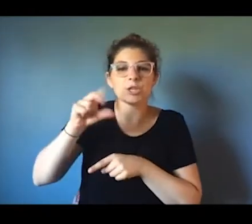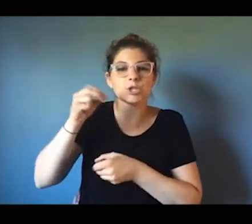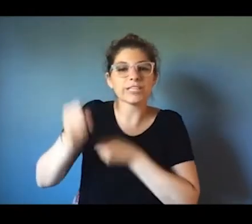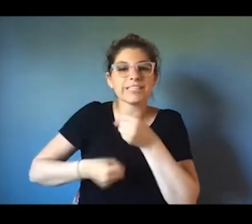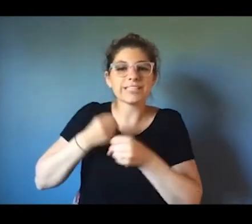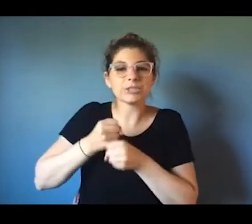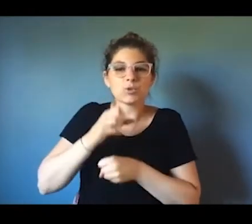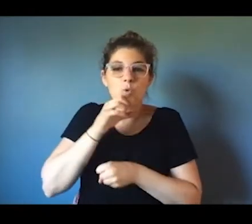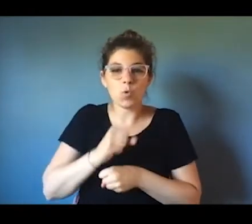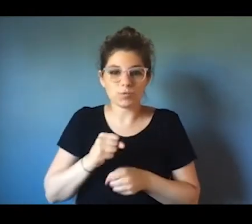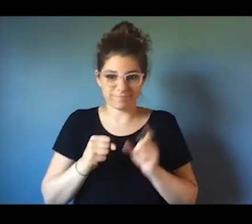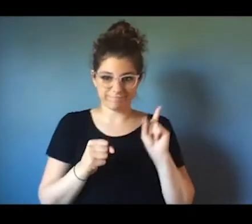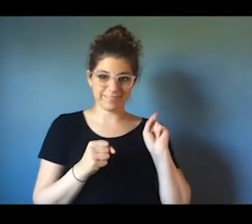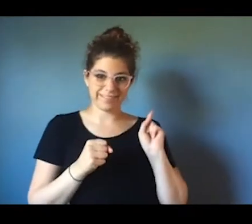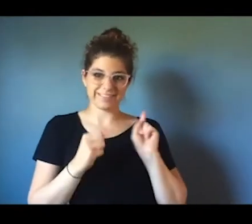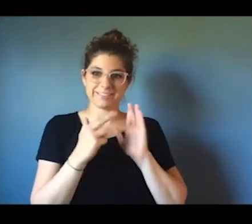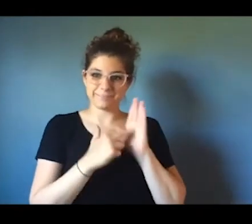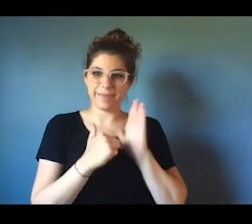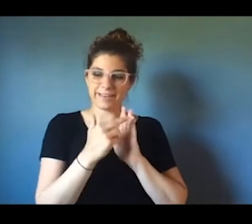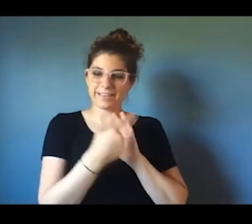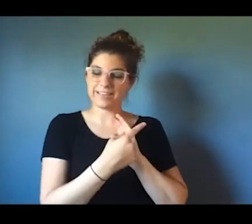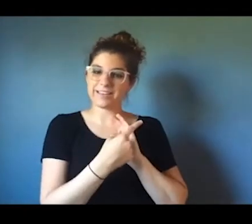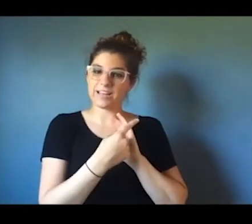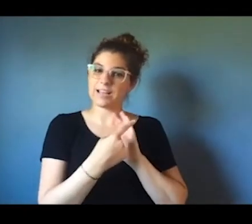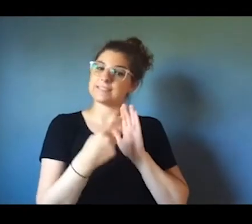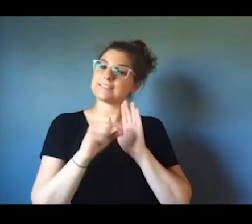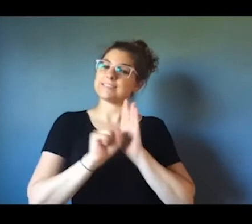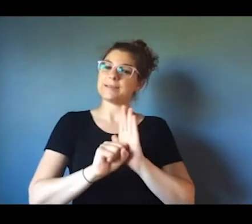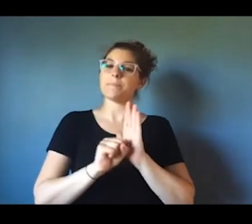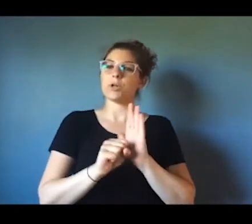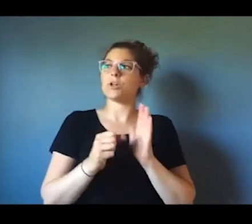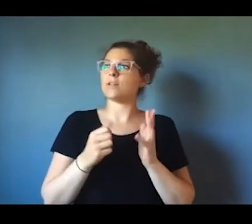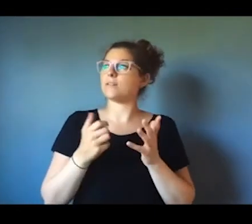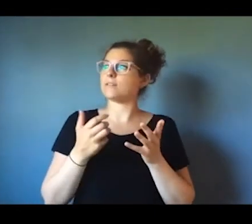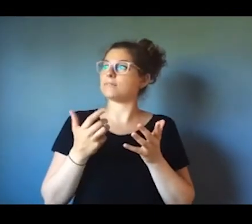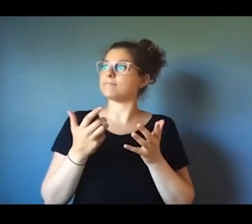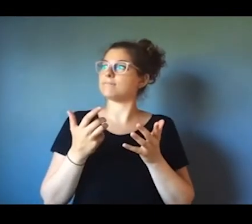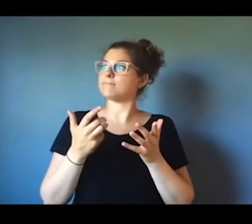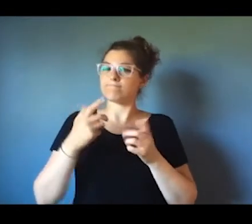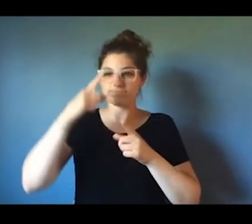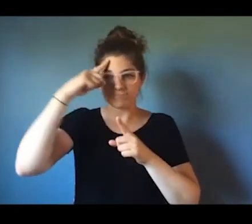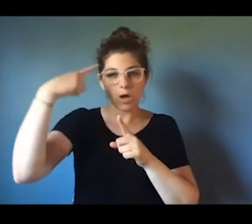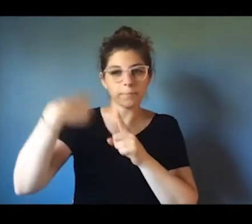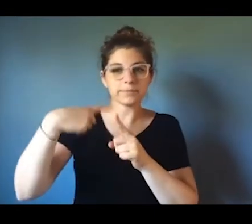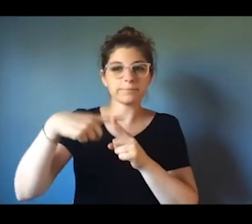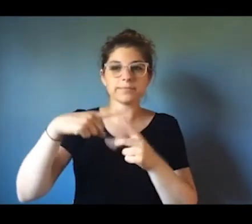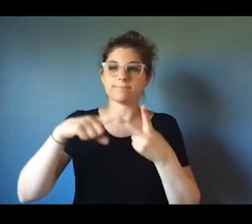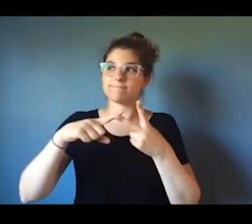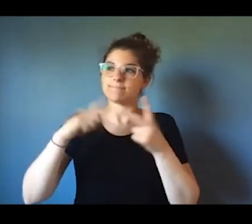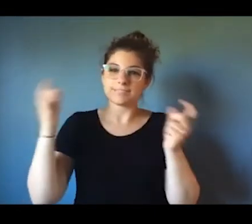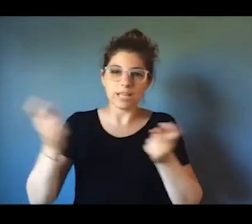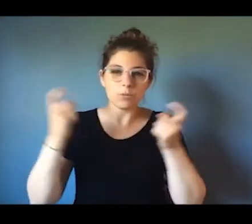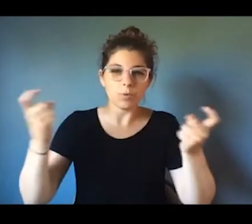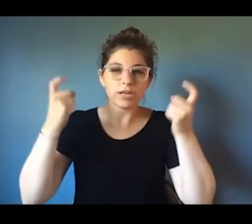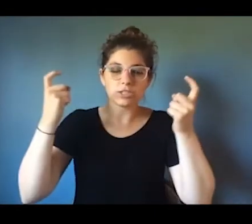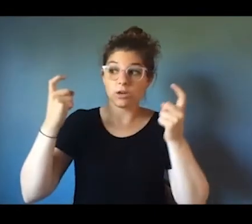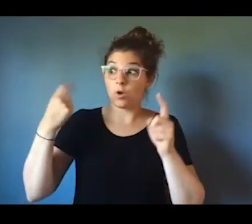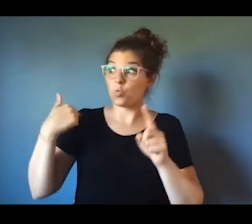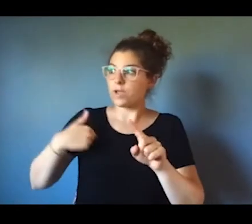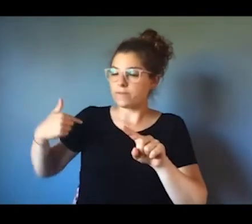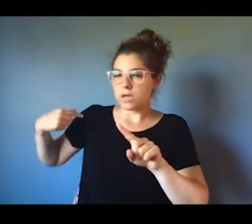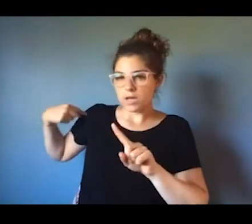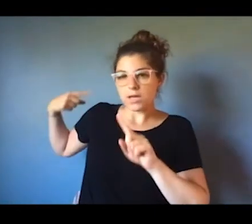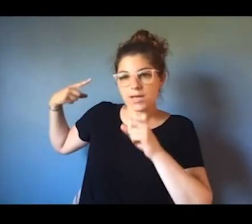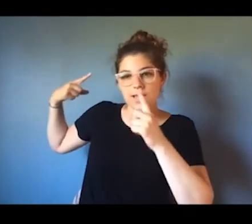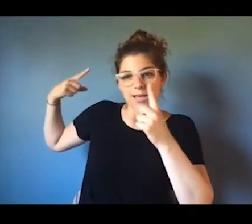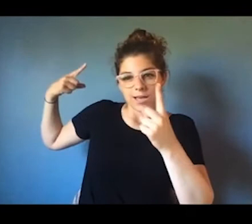ADA being 30 years old. This painting is a symbol to me of optimism, of